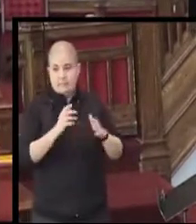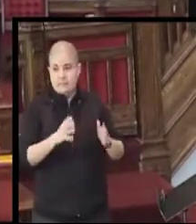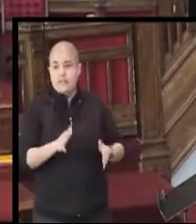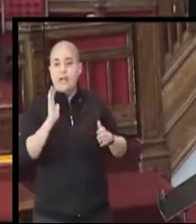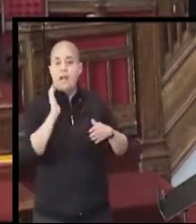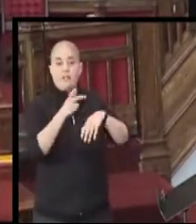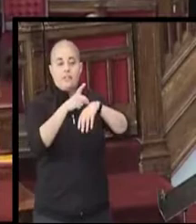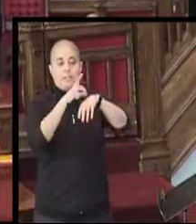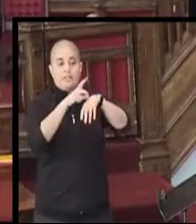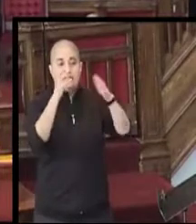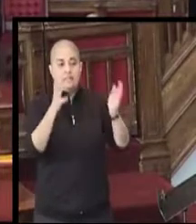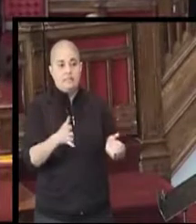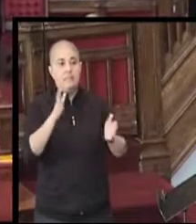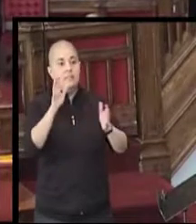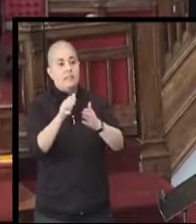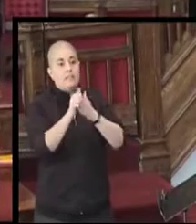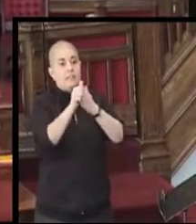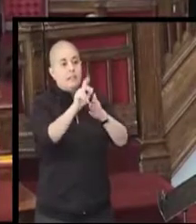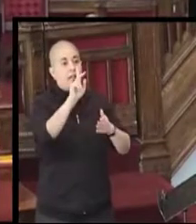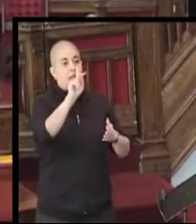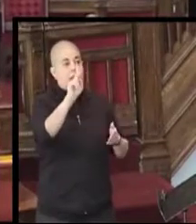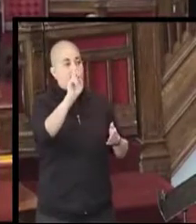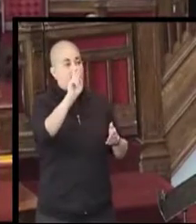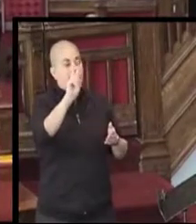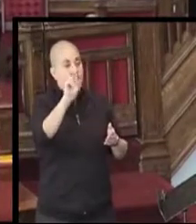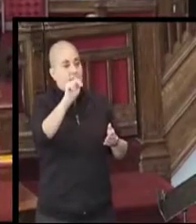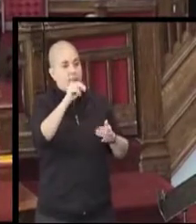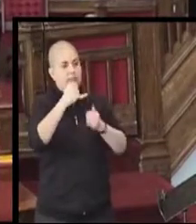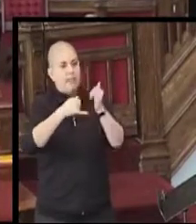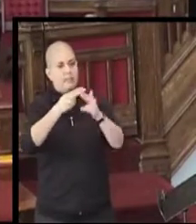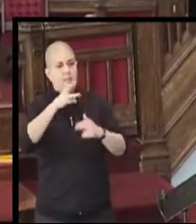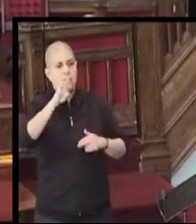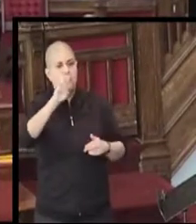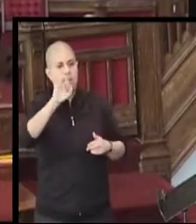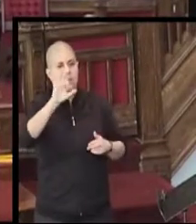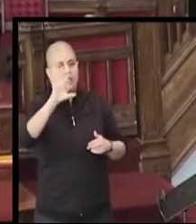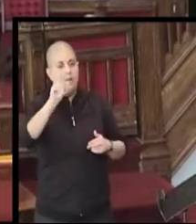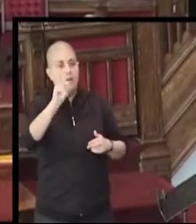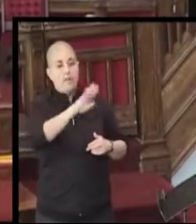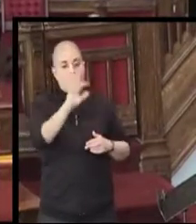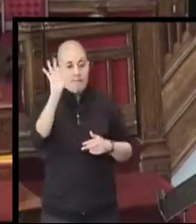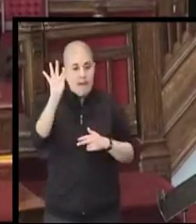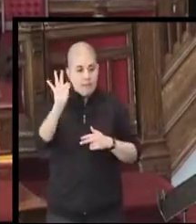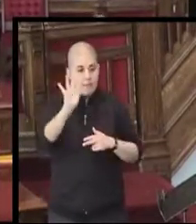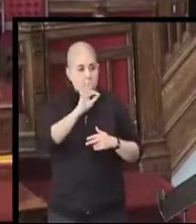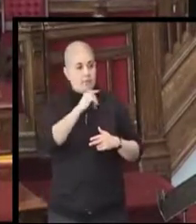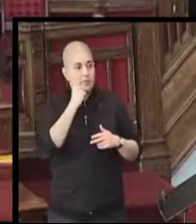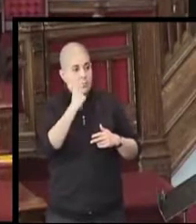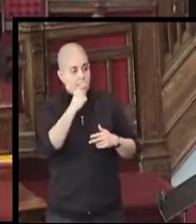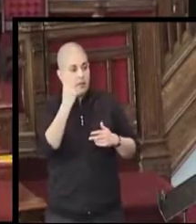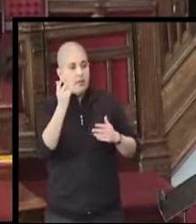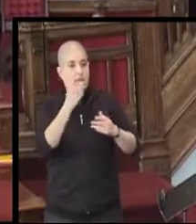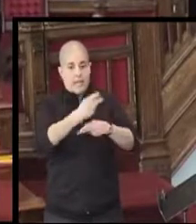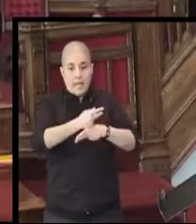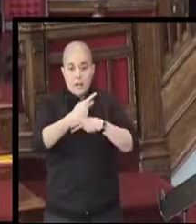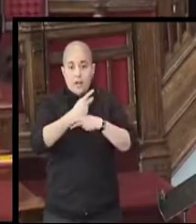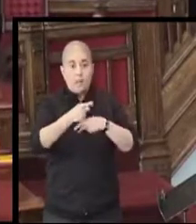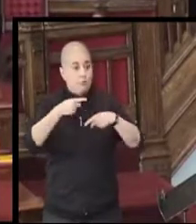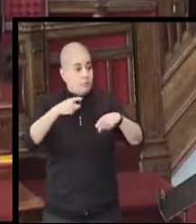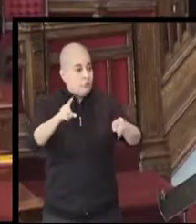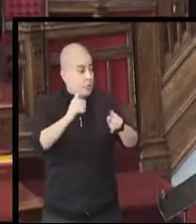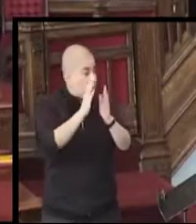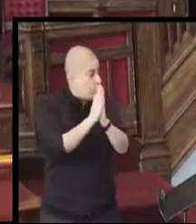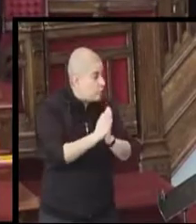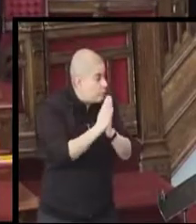Our deacons are headed by Kevin Wilcock, and they provide pastoral care to our community during our worship services, after our